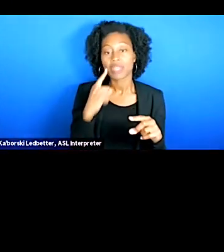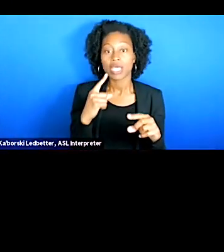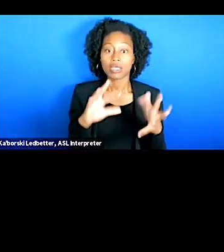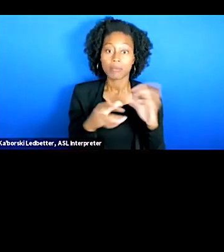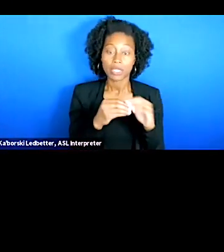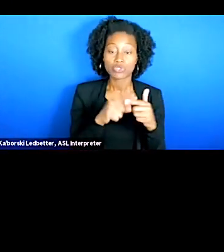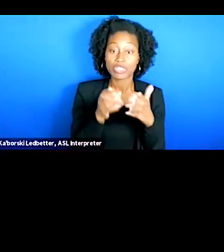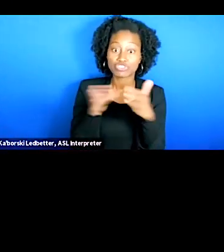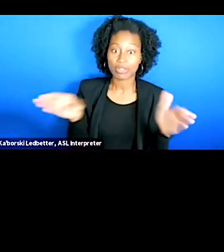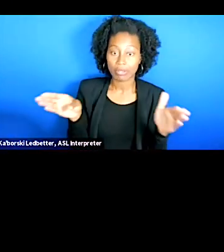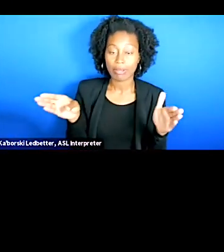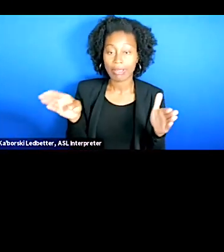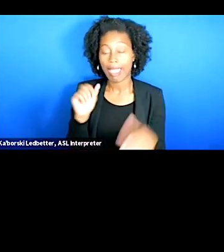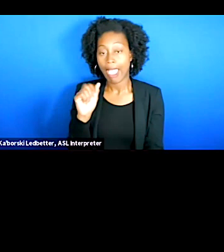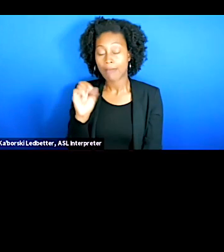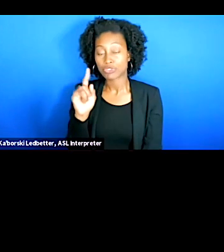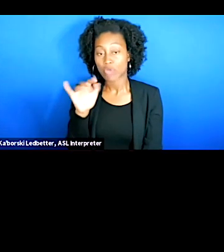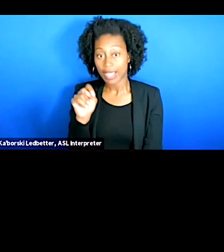then the discussion.